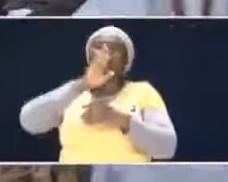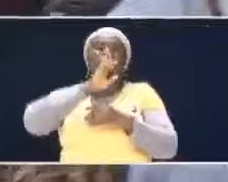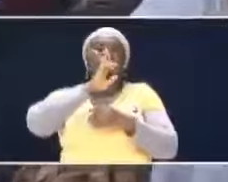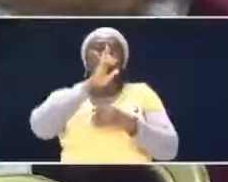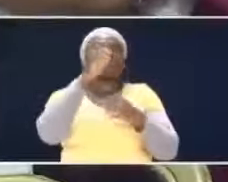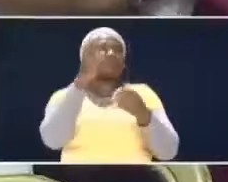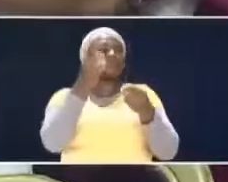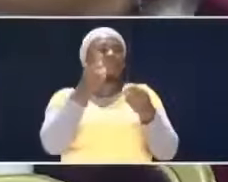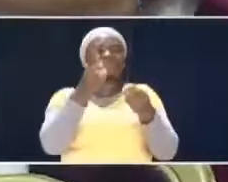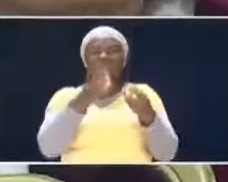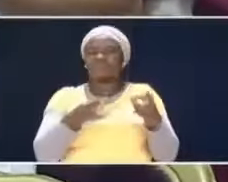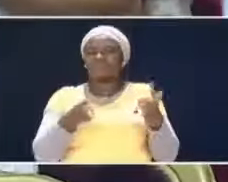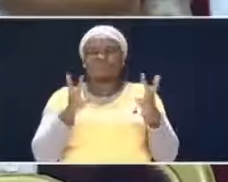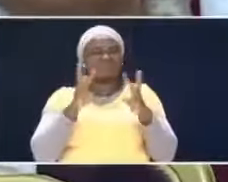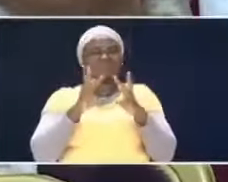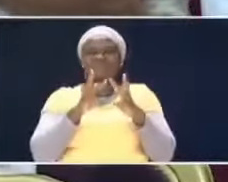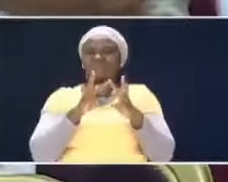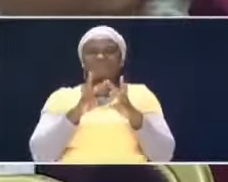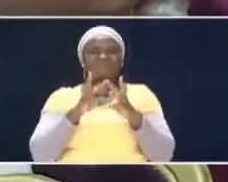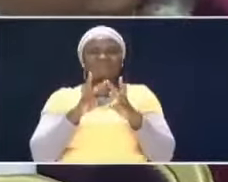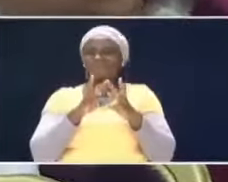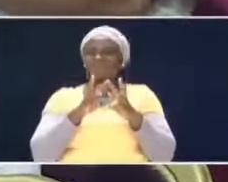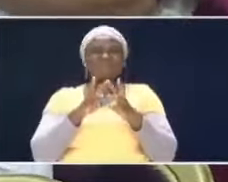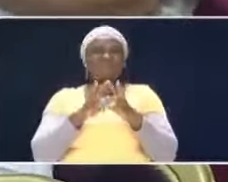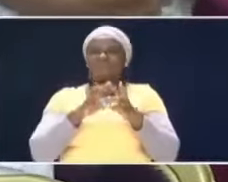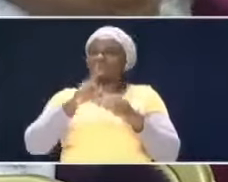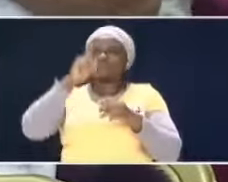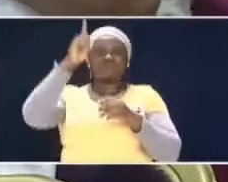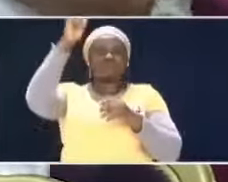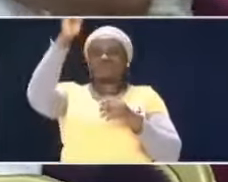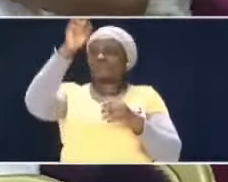Atofarati, you are worthy.